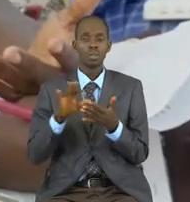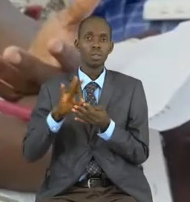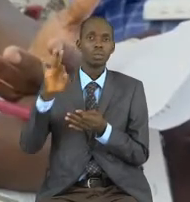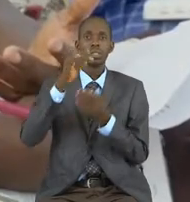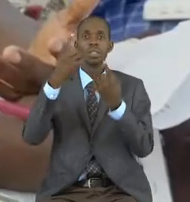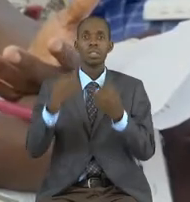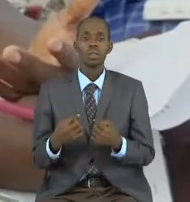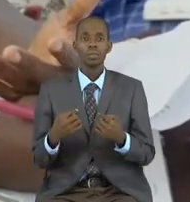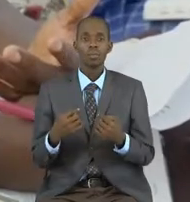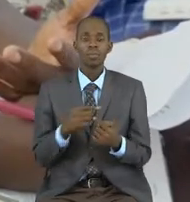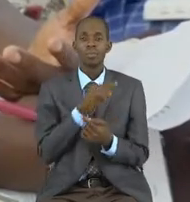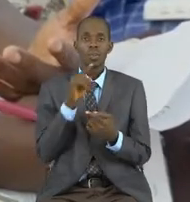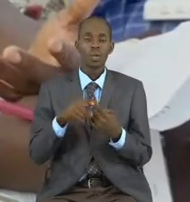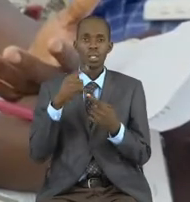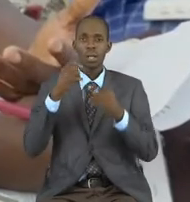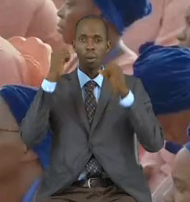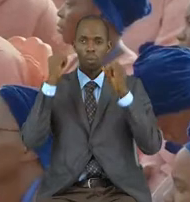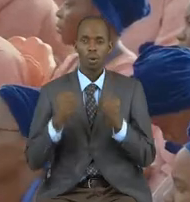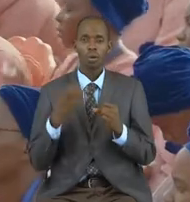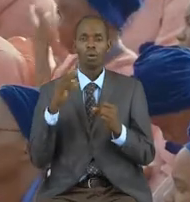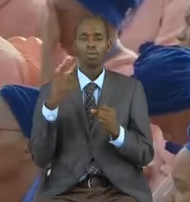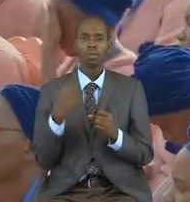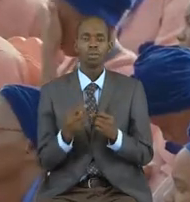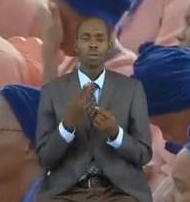when the power of the Holy Ghost came,